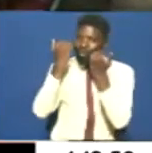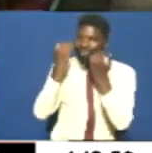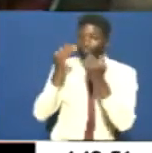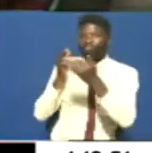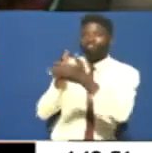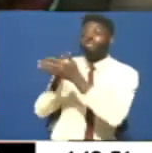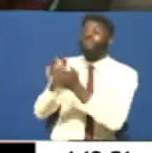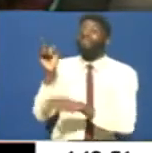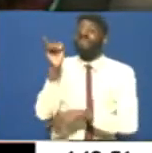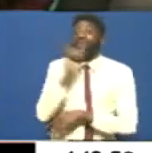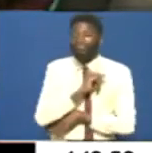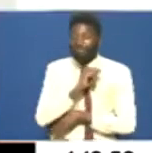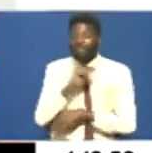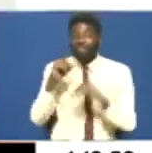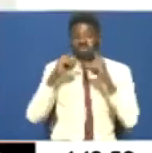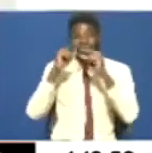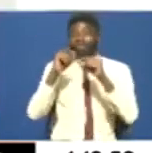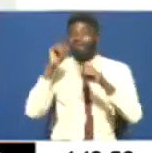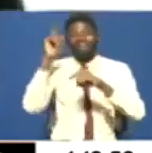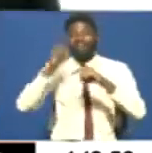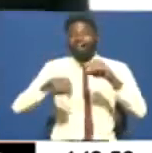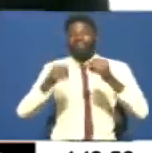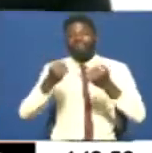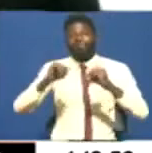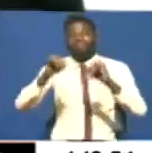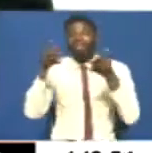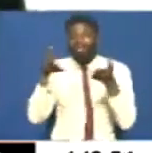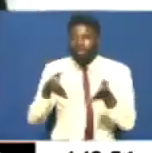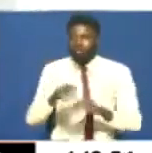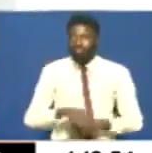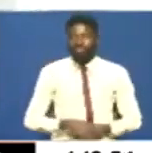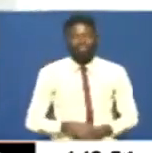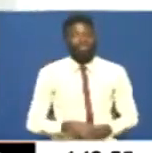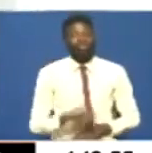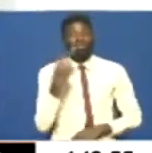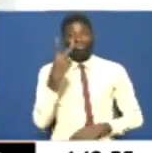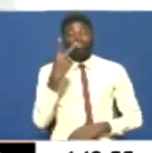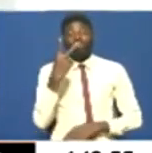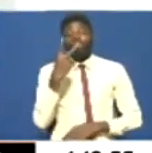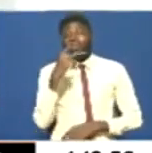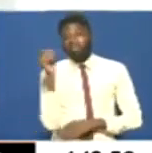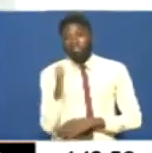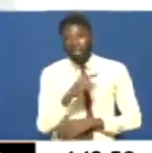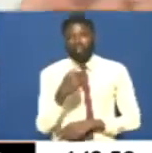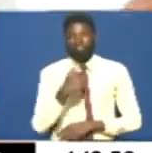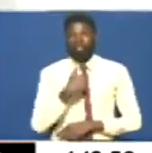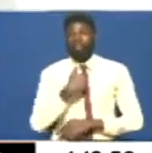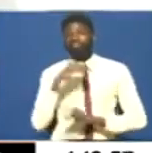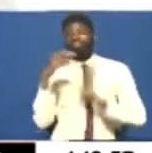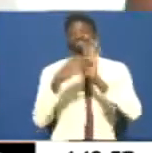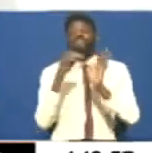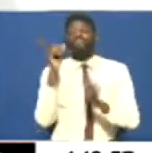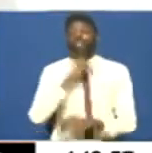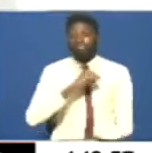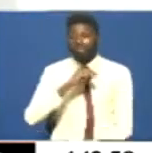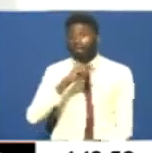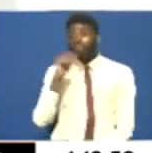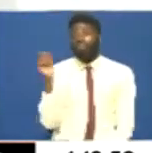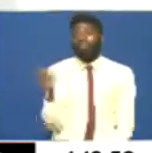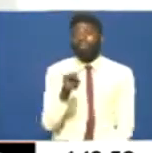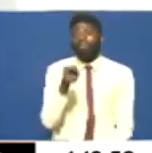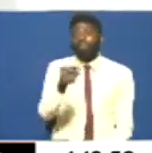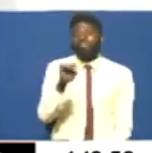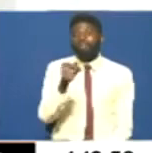council as set in the Labour Act. 2 months ago, I gazetted the Wages Council, including some nominees from